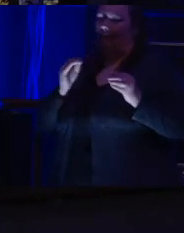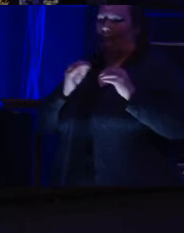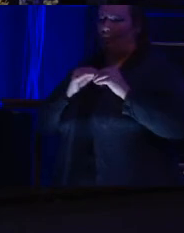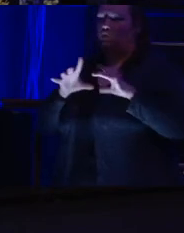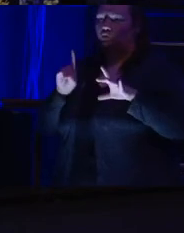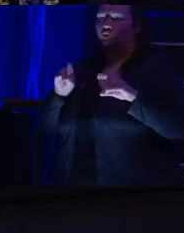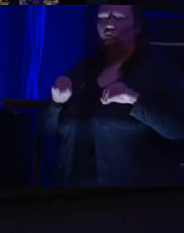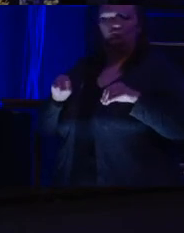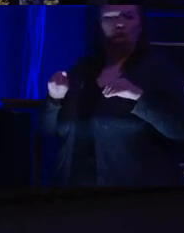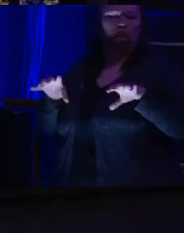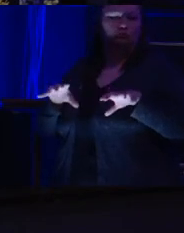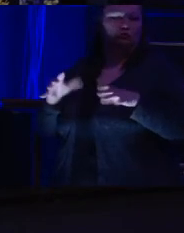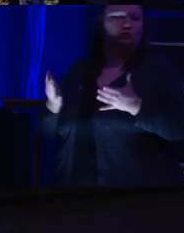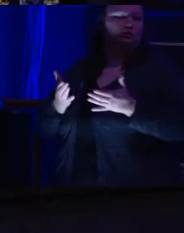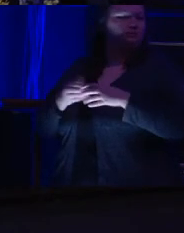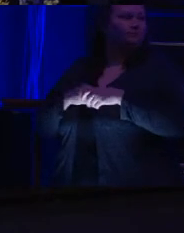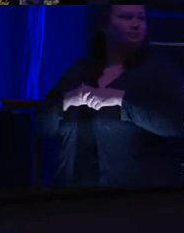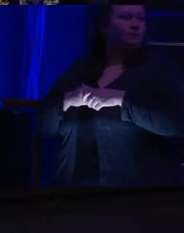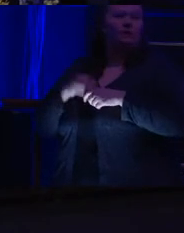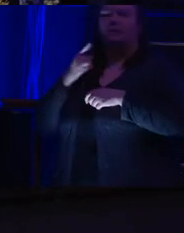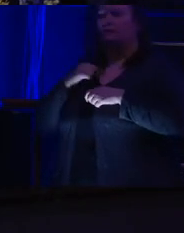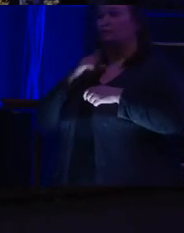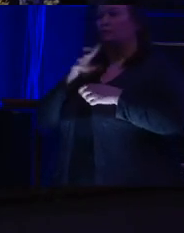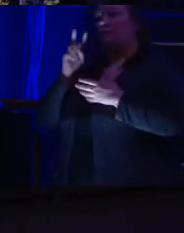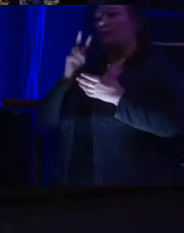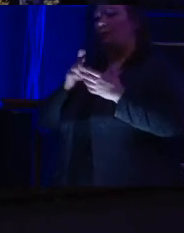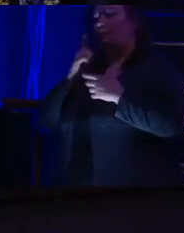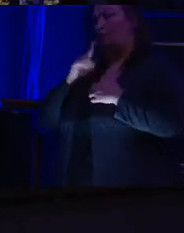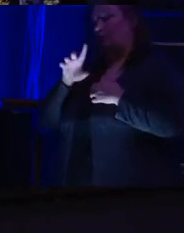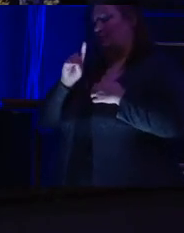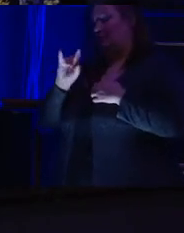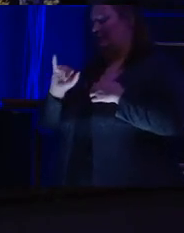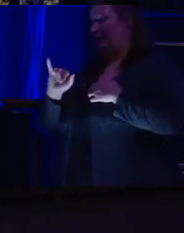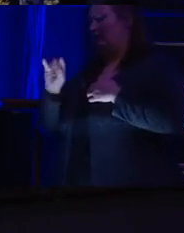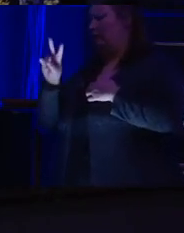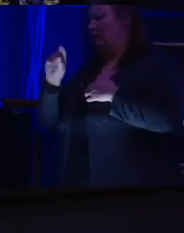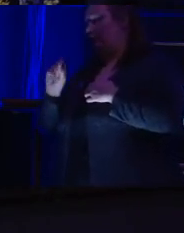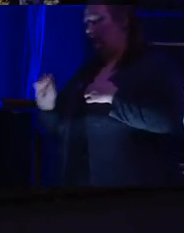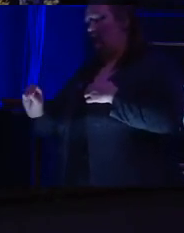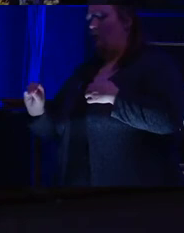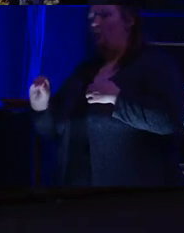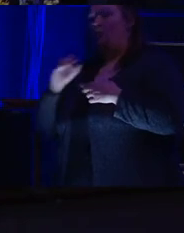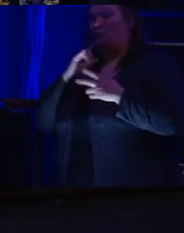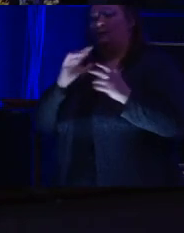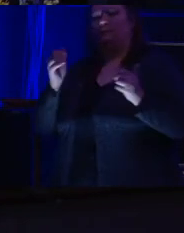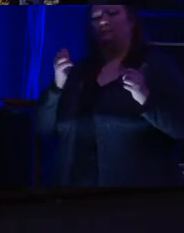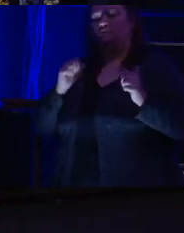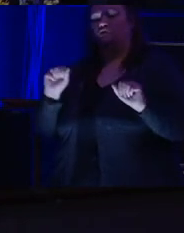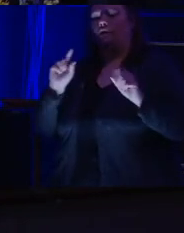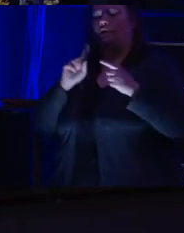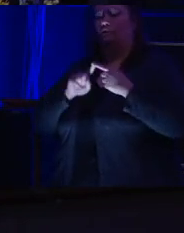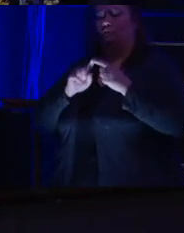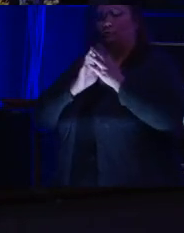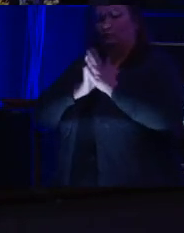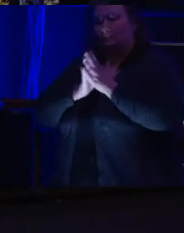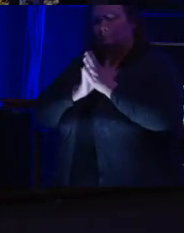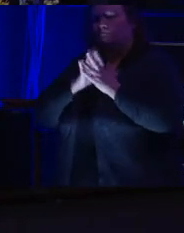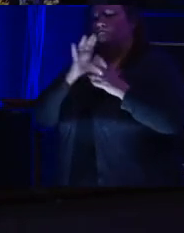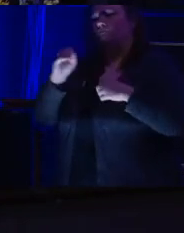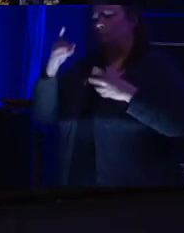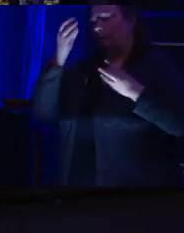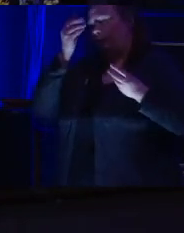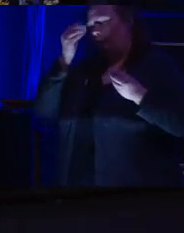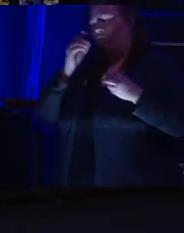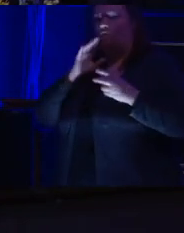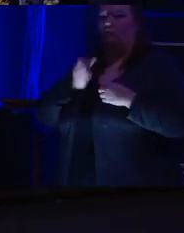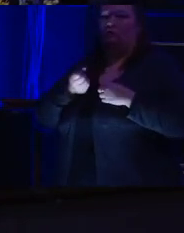do. So as we look to DEI 2.0, let us strive to nurture thoughtful